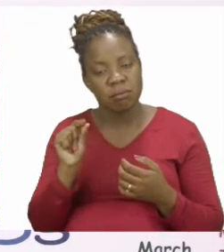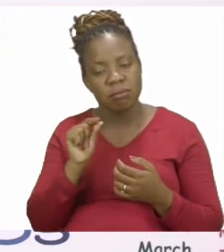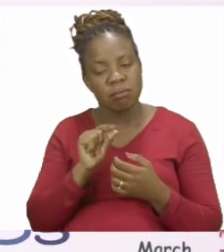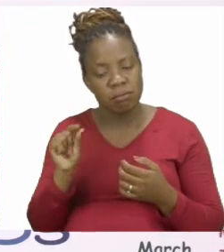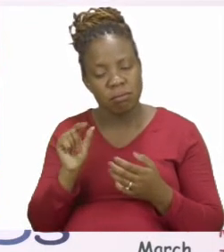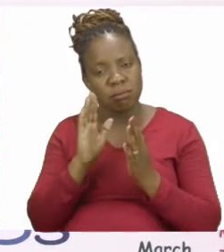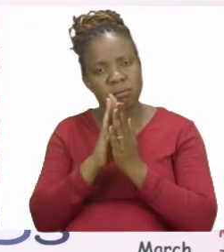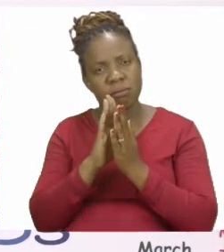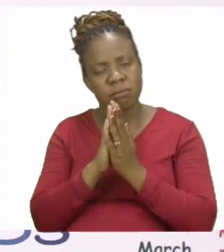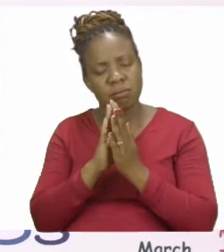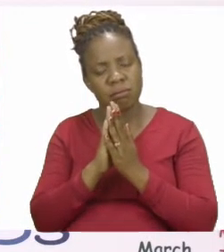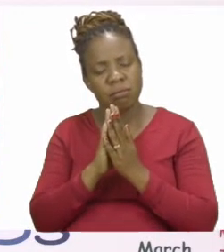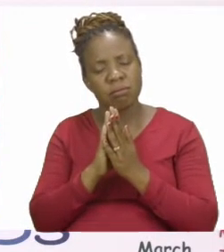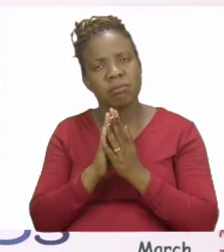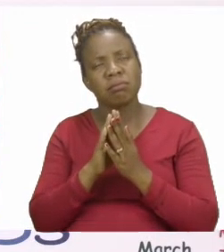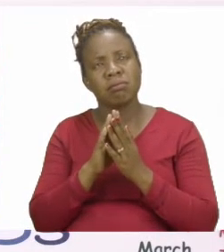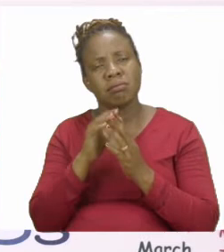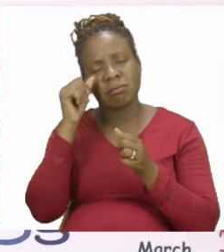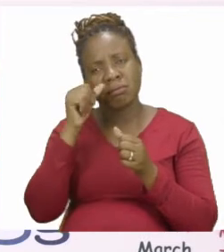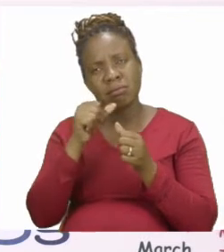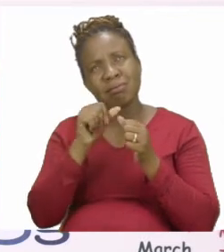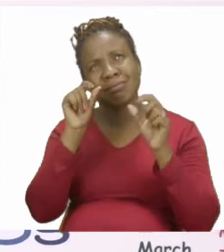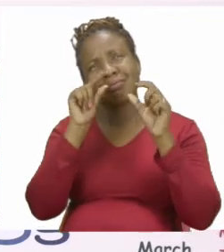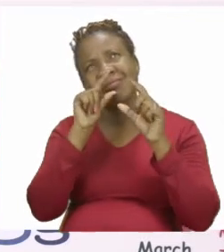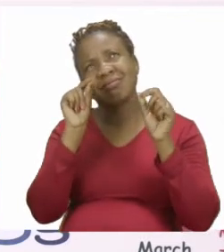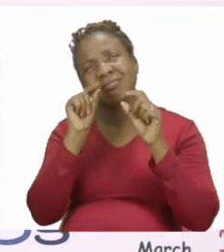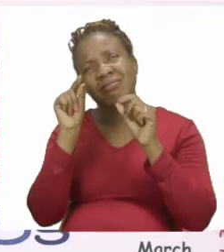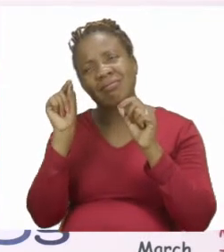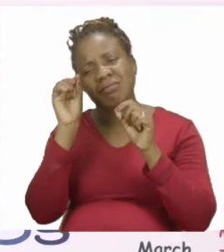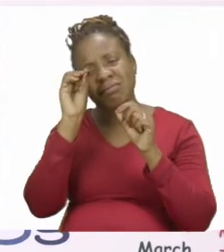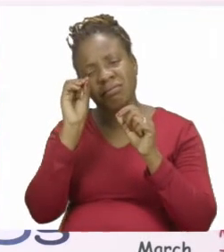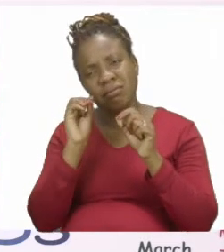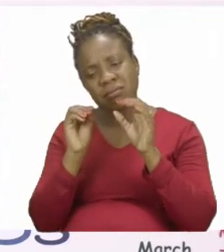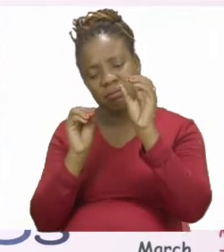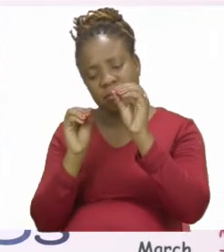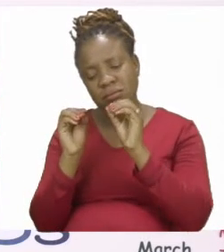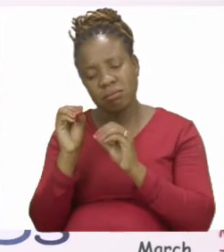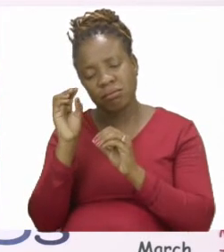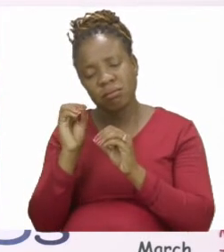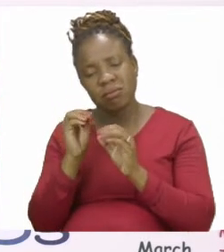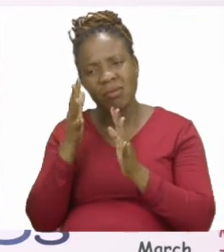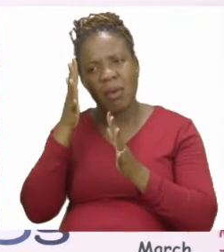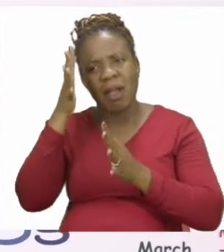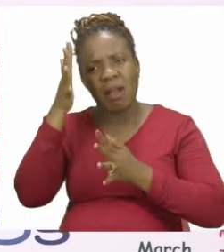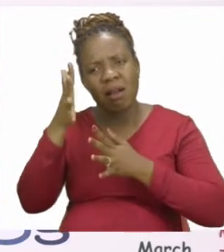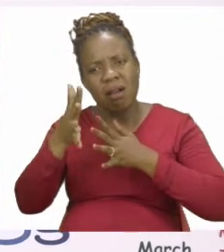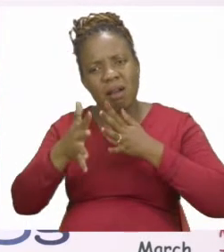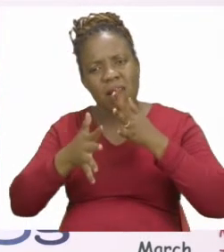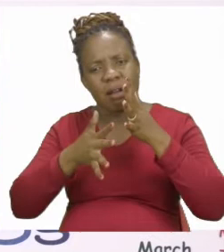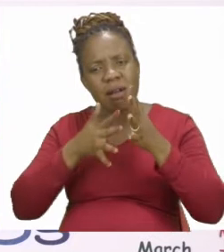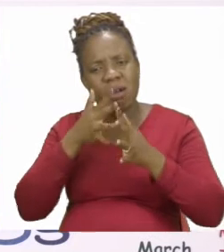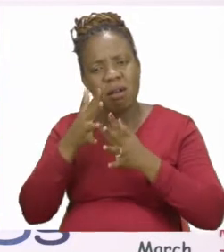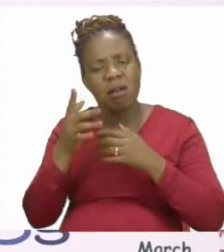words wisely. Remember, you can always read the sentences out loud so that you can hear if